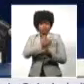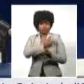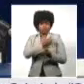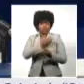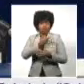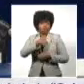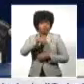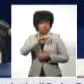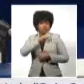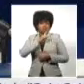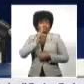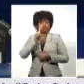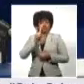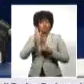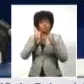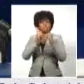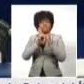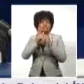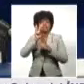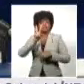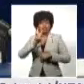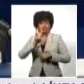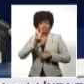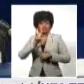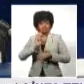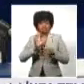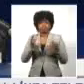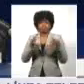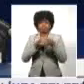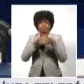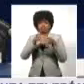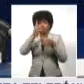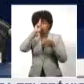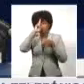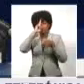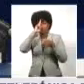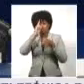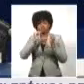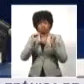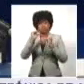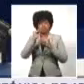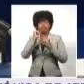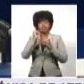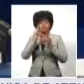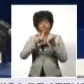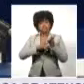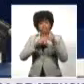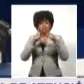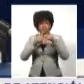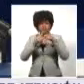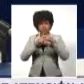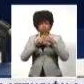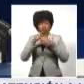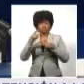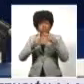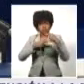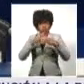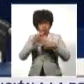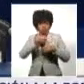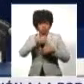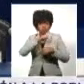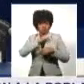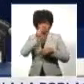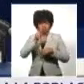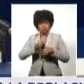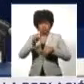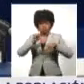6,972 people remain under observation. Yesterday, 2,003 samples were